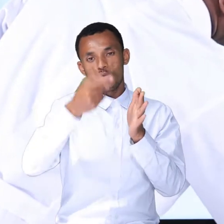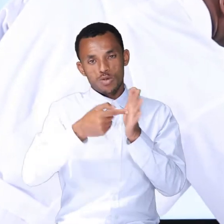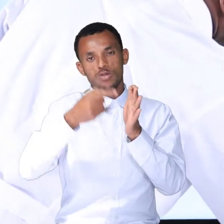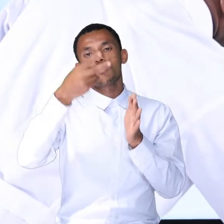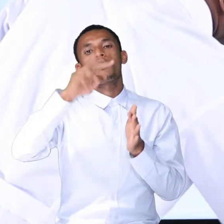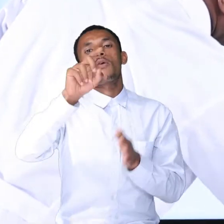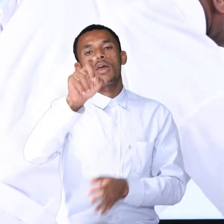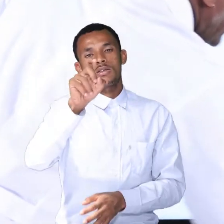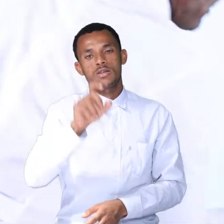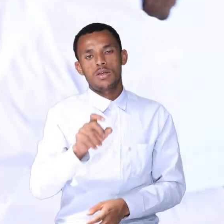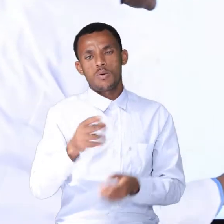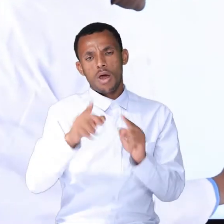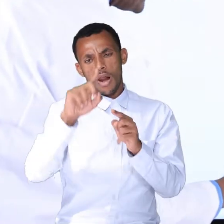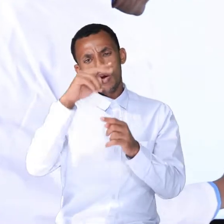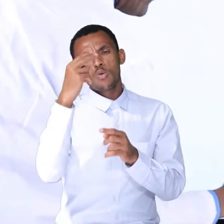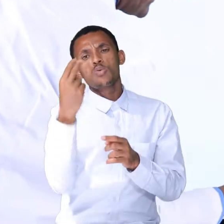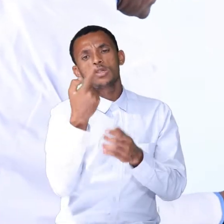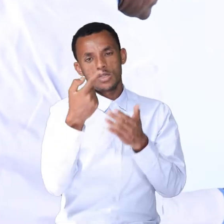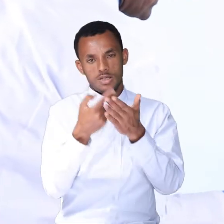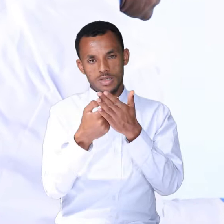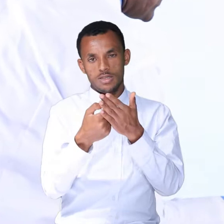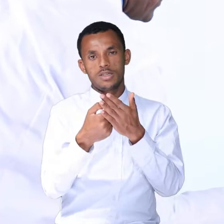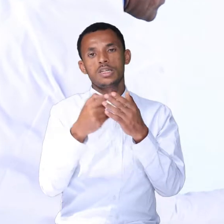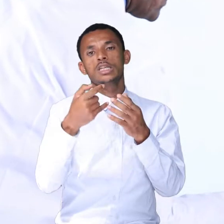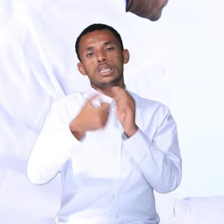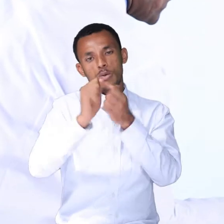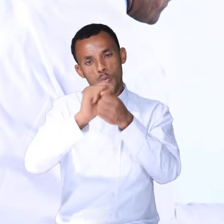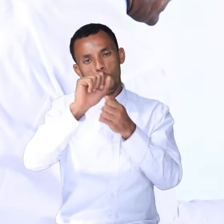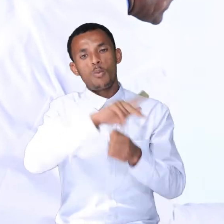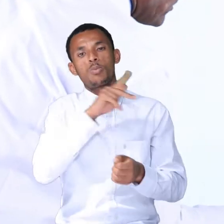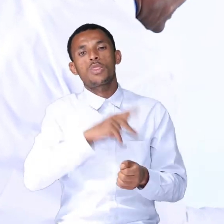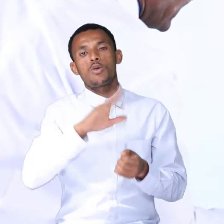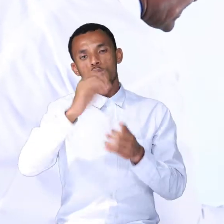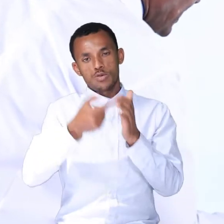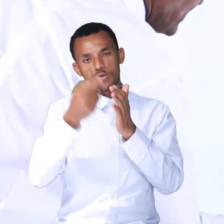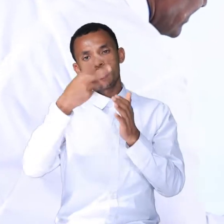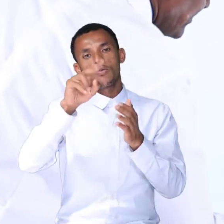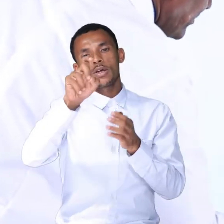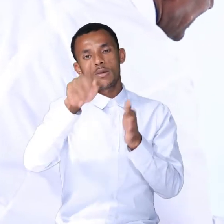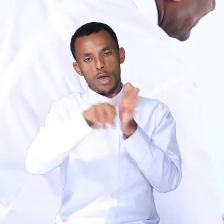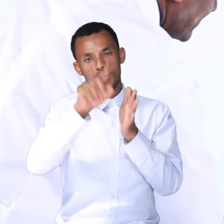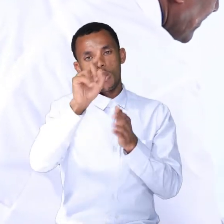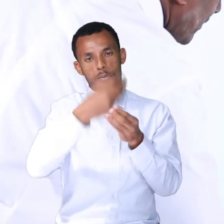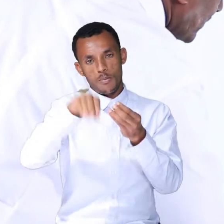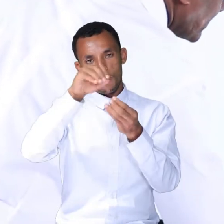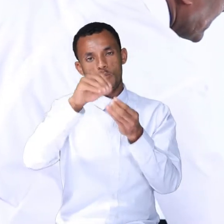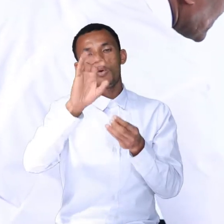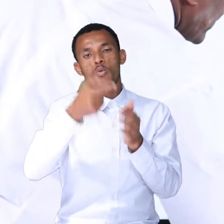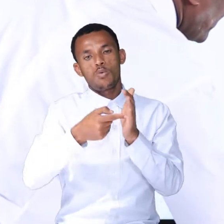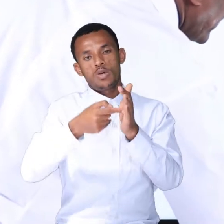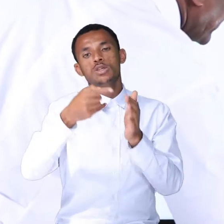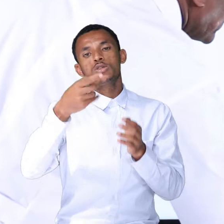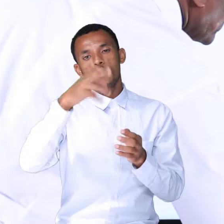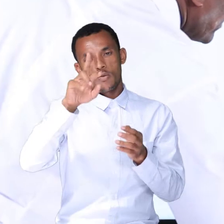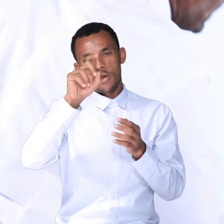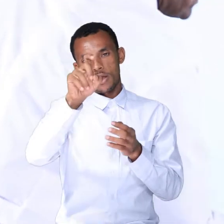be. When you are applying distributive property, you will have cos square of x minus 1 plus cos square